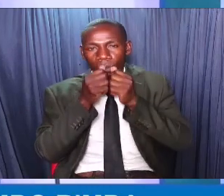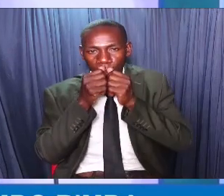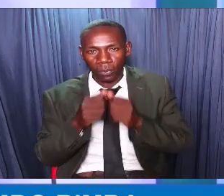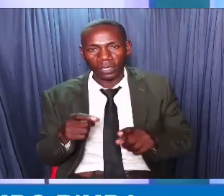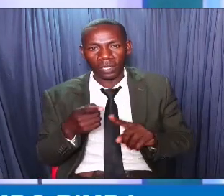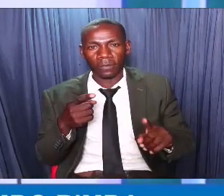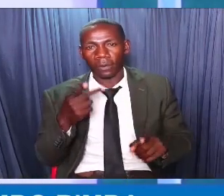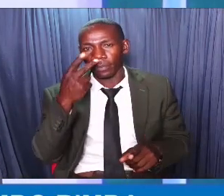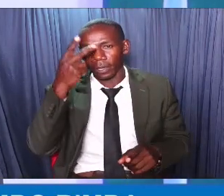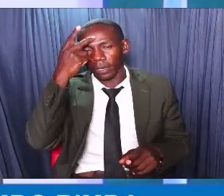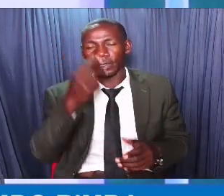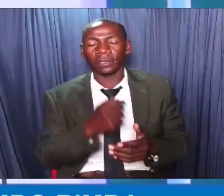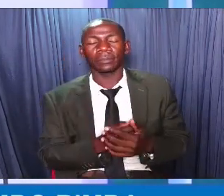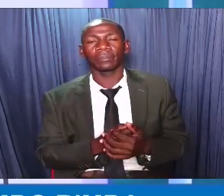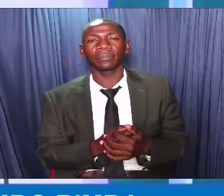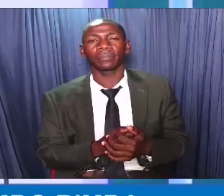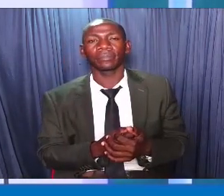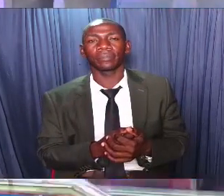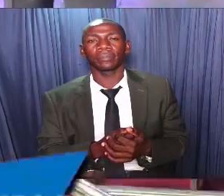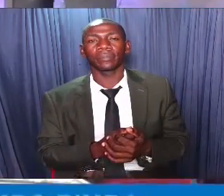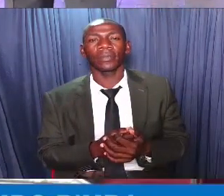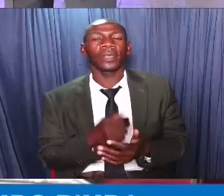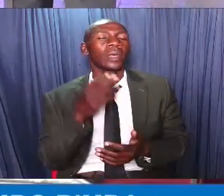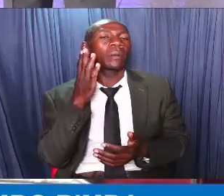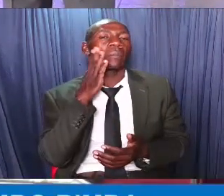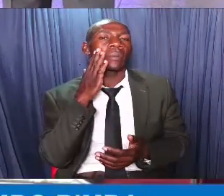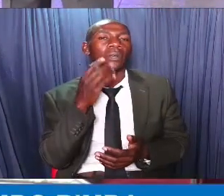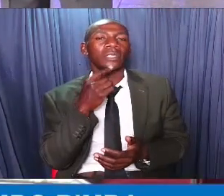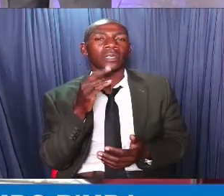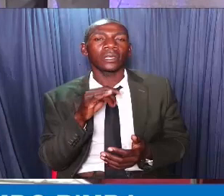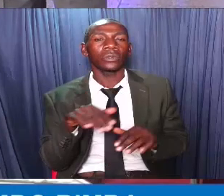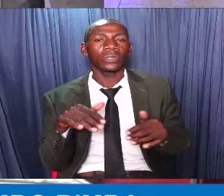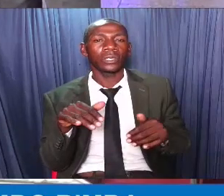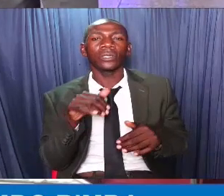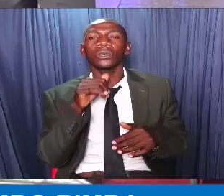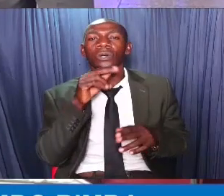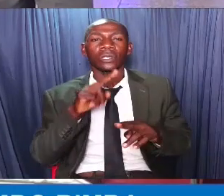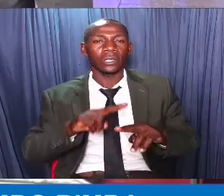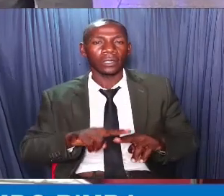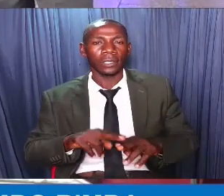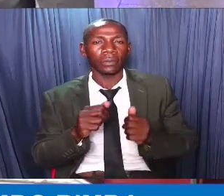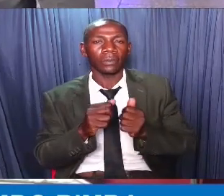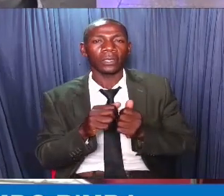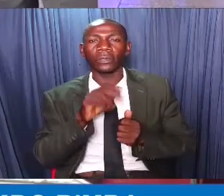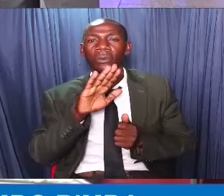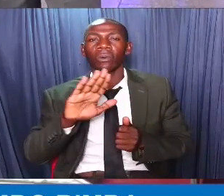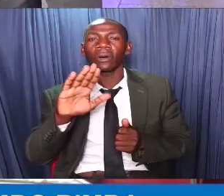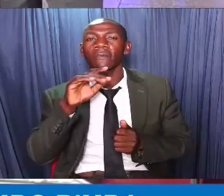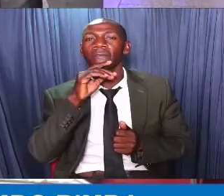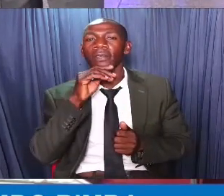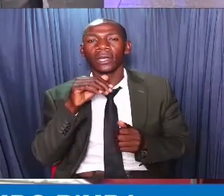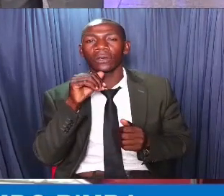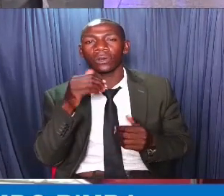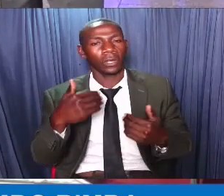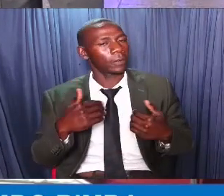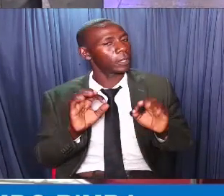got the contentment from the parents. Mama akaniambia wewe huku kana babako. My mother told me you never sat down with your father. Mimi sina neno.